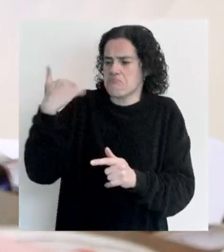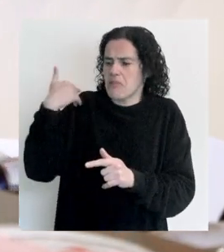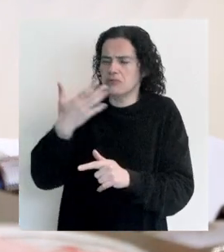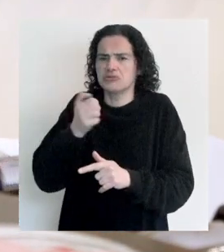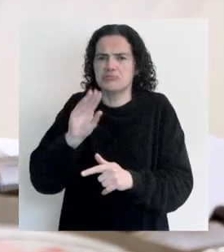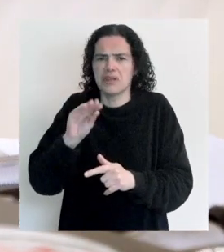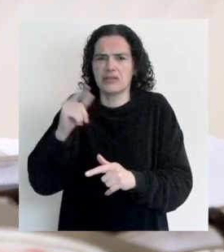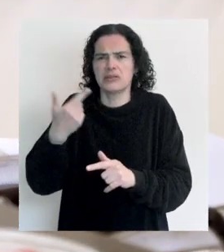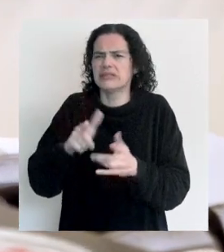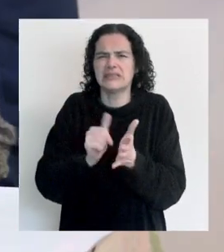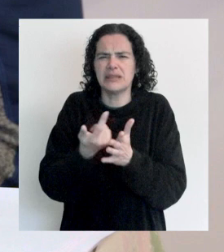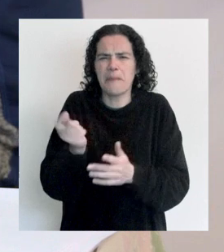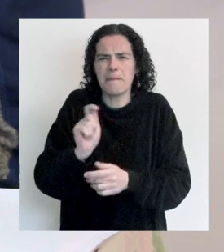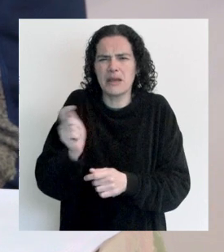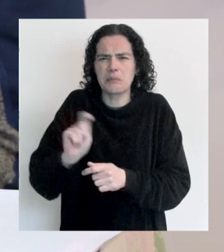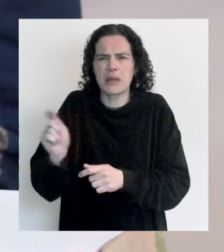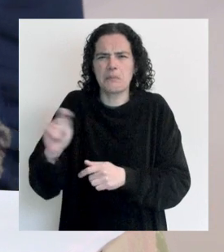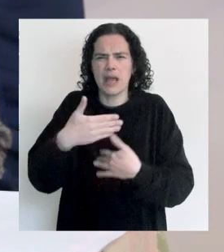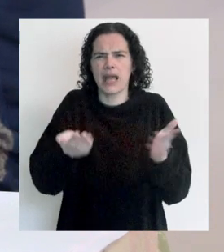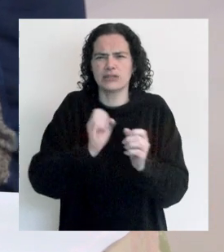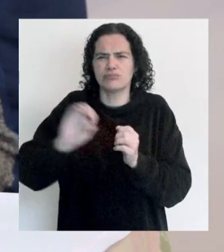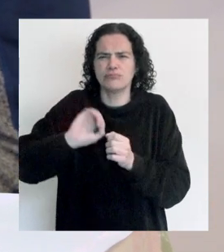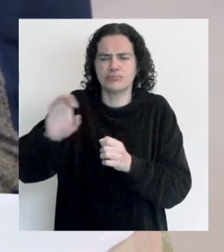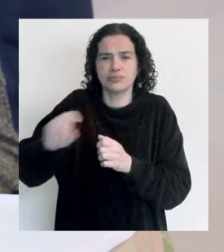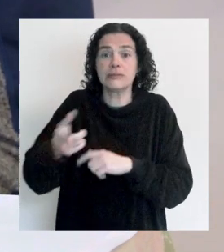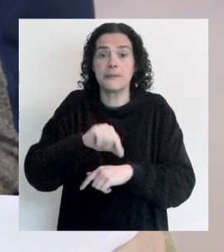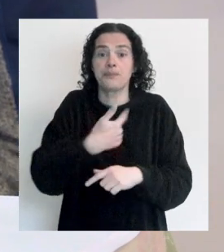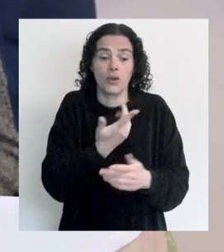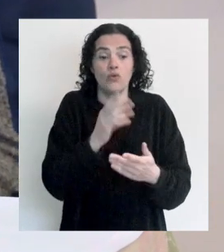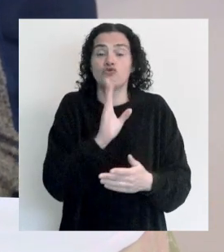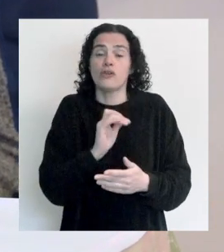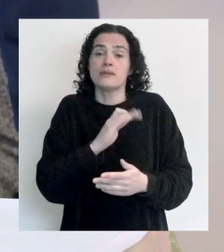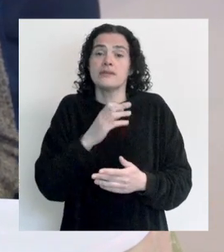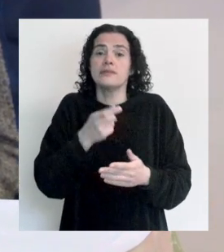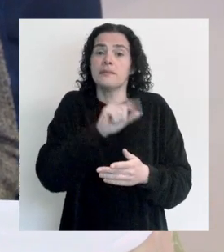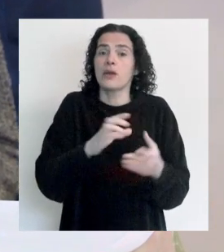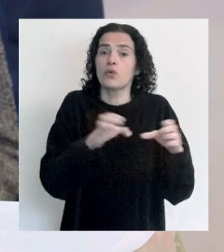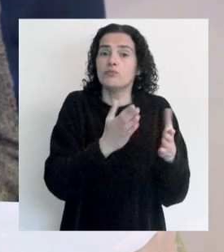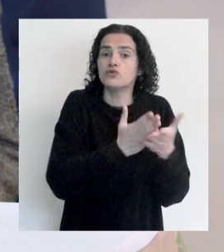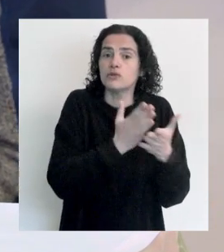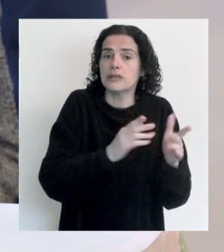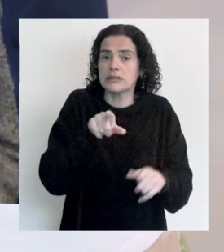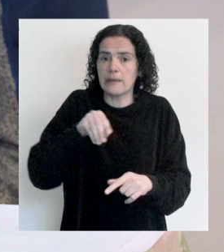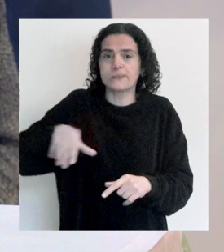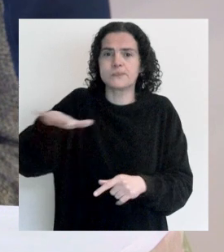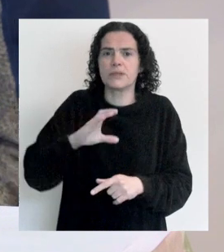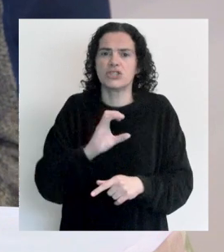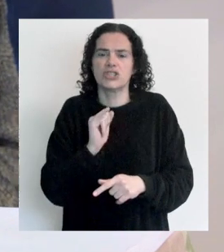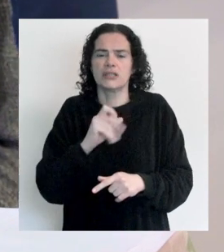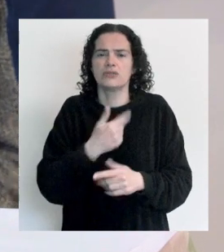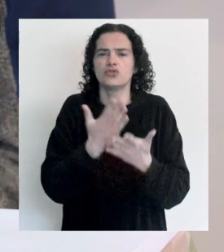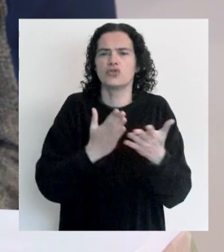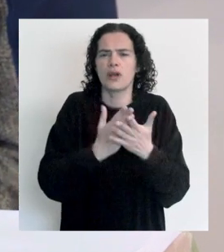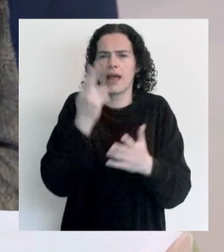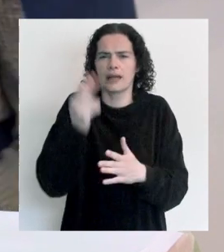it sort of was a box every month. And Joseph would work actually with a group of students in Chicago at the School of the